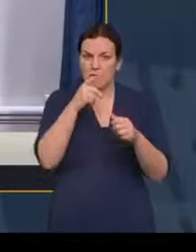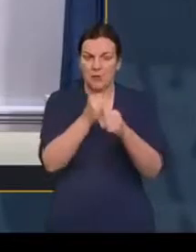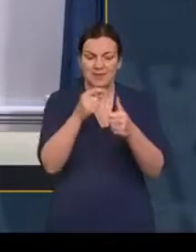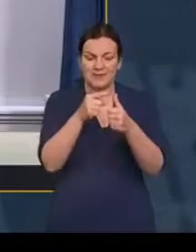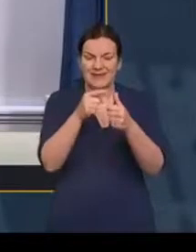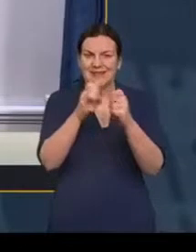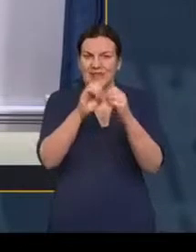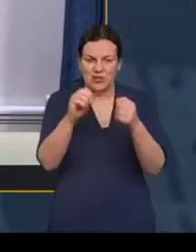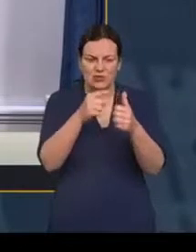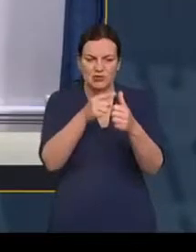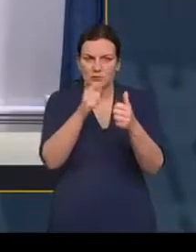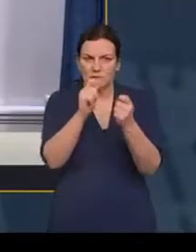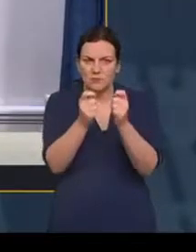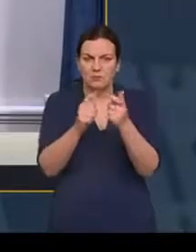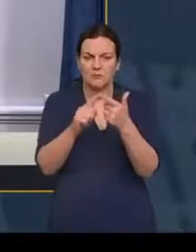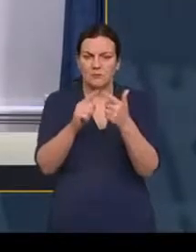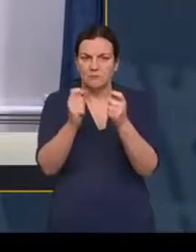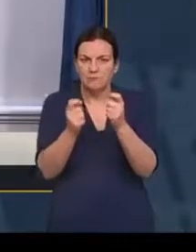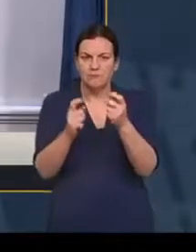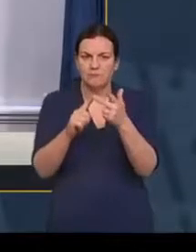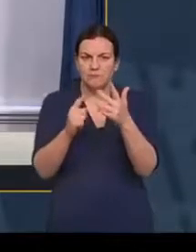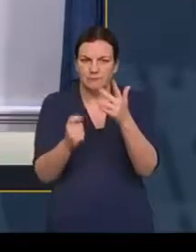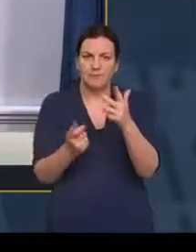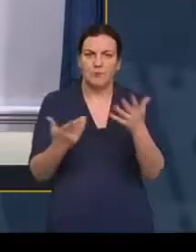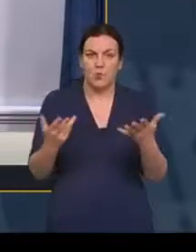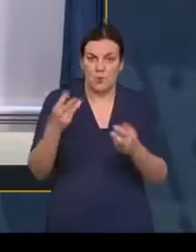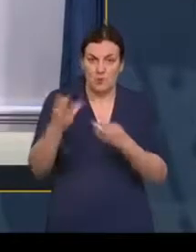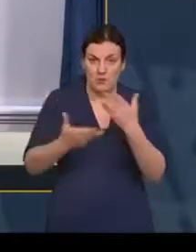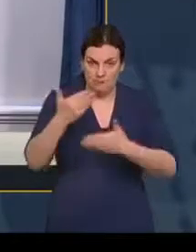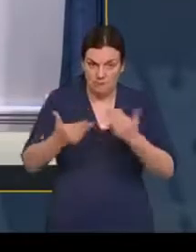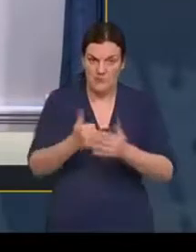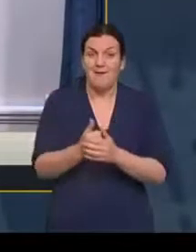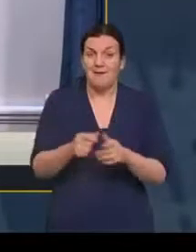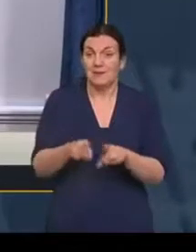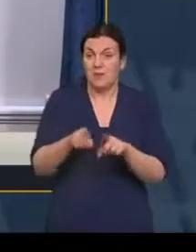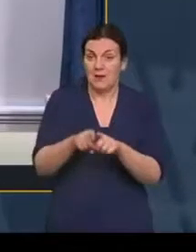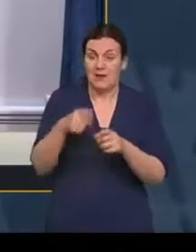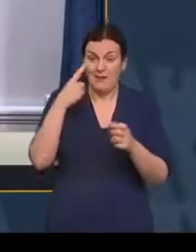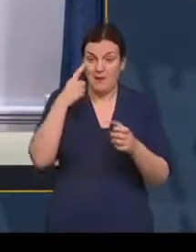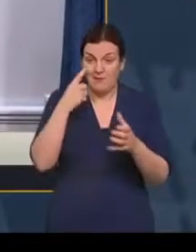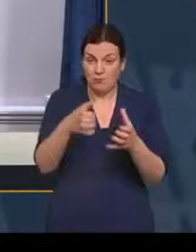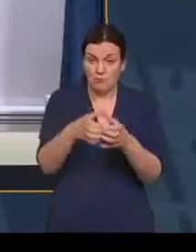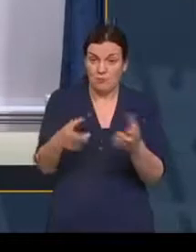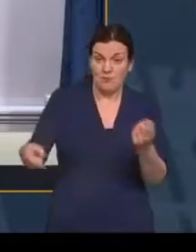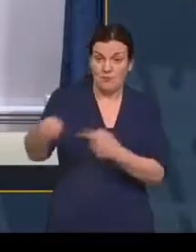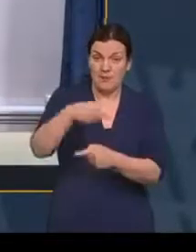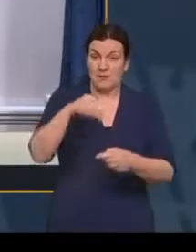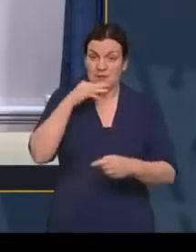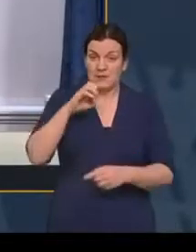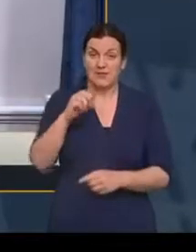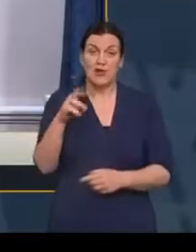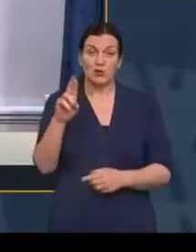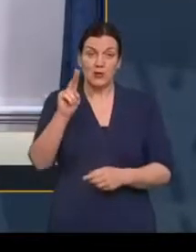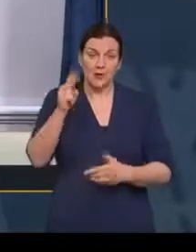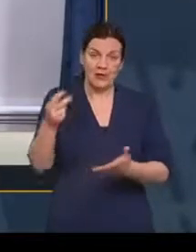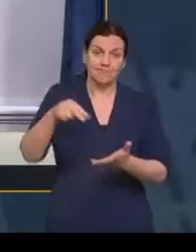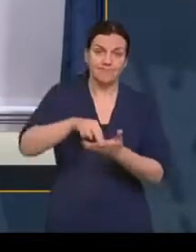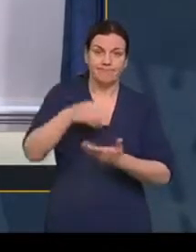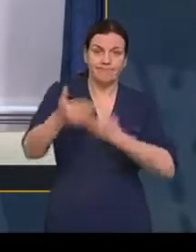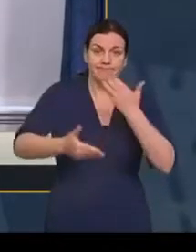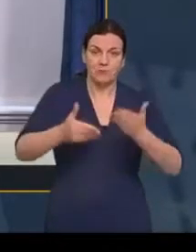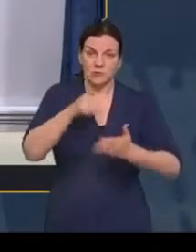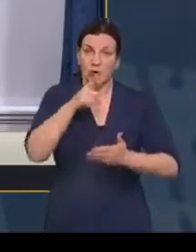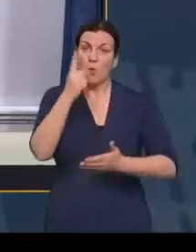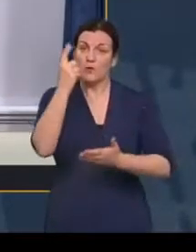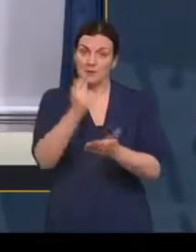subject matter of each related group of amendments. I have also circulated the proposed grouping in the House. A senator may contribute once on